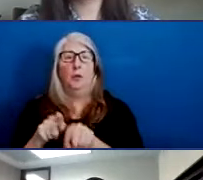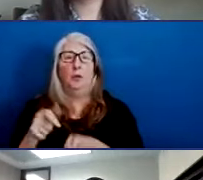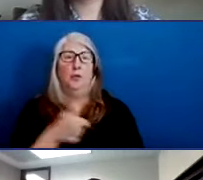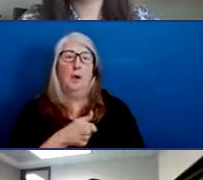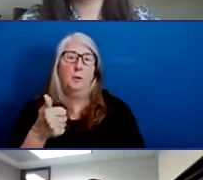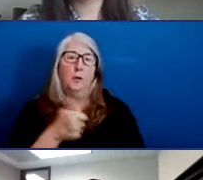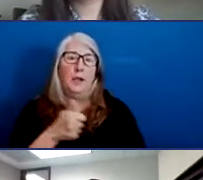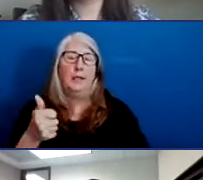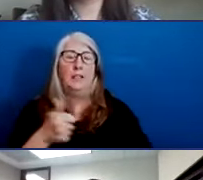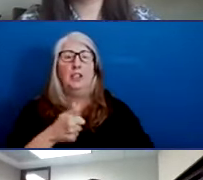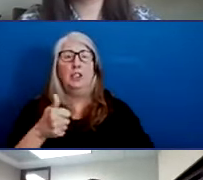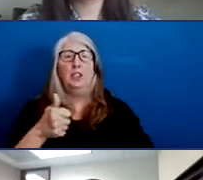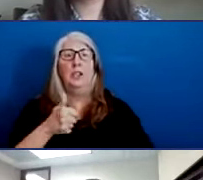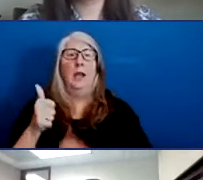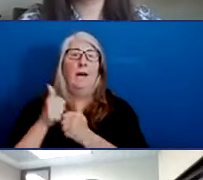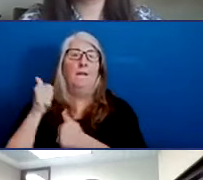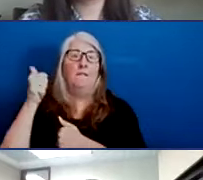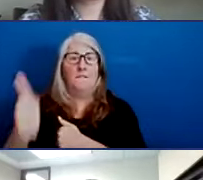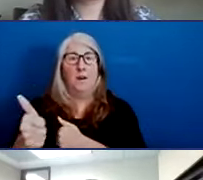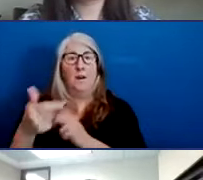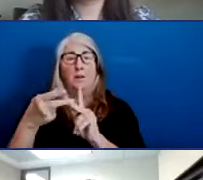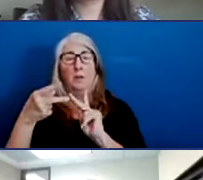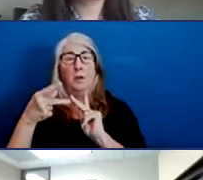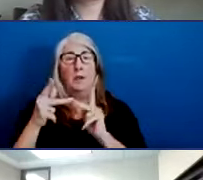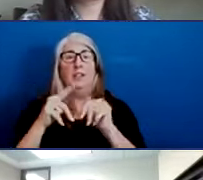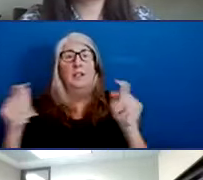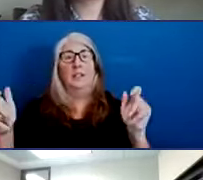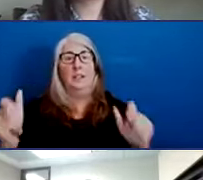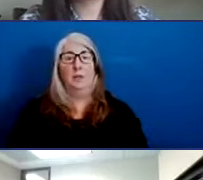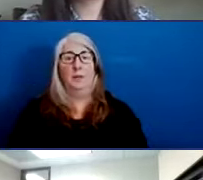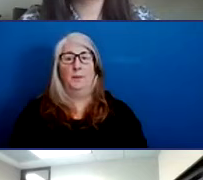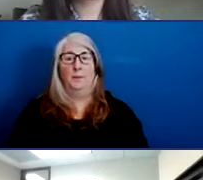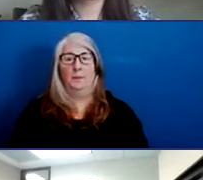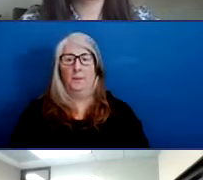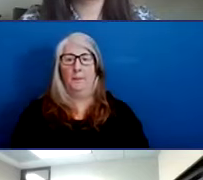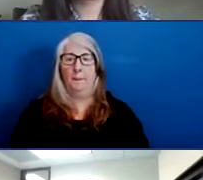transportation, how far is the locations, etc.